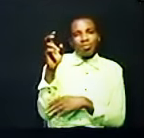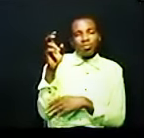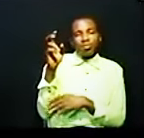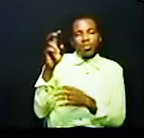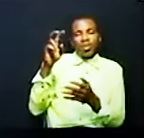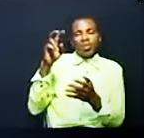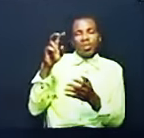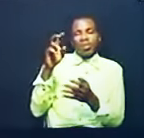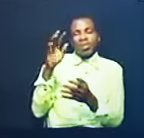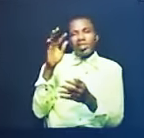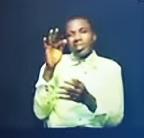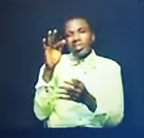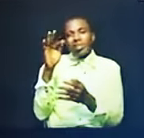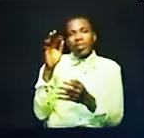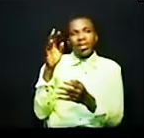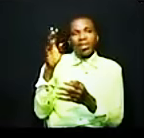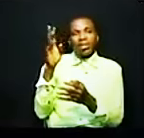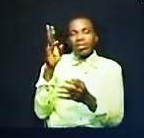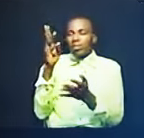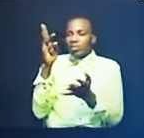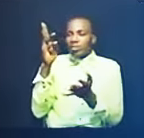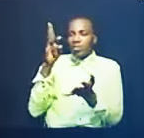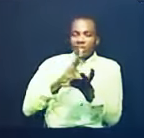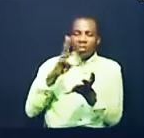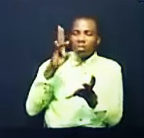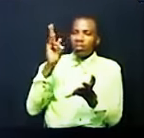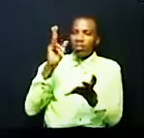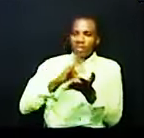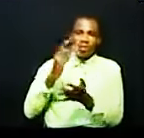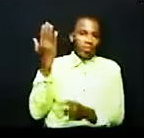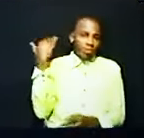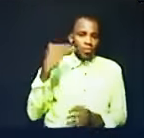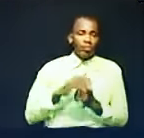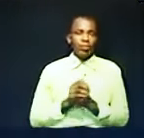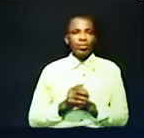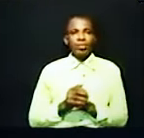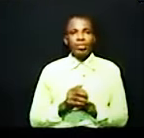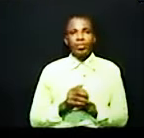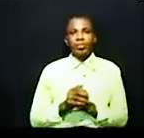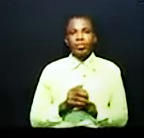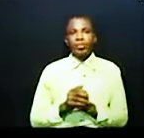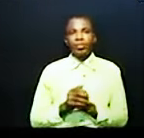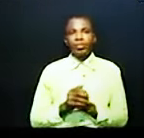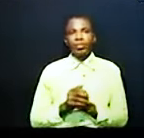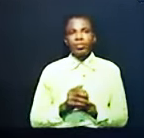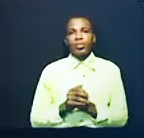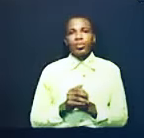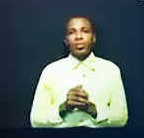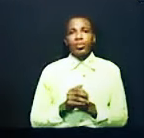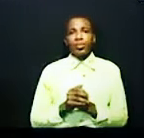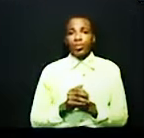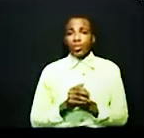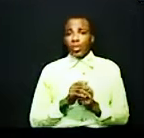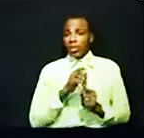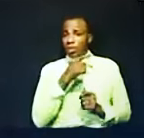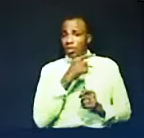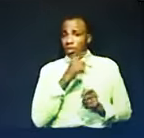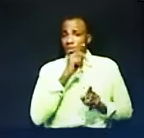anapem mpemne ahensia ene ahanson ebrim. Now the quests for